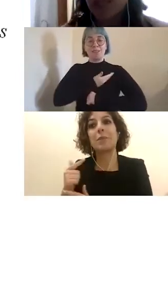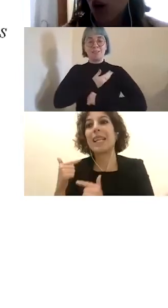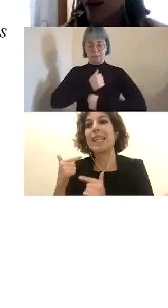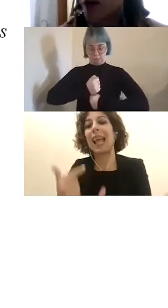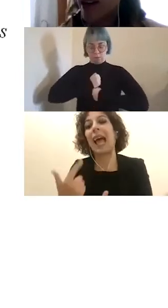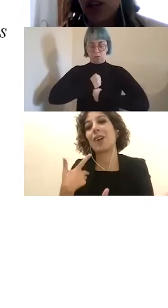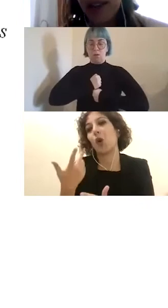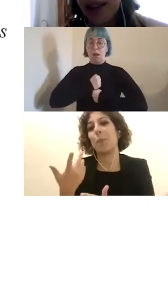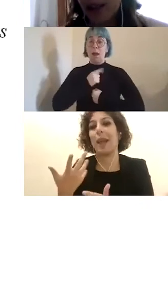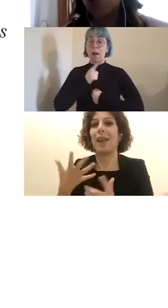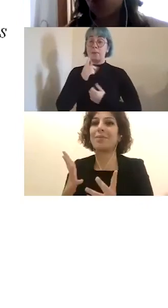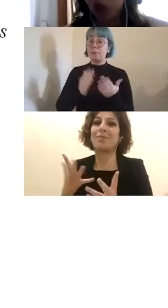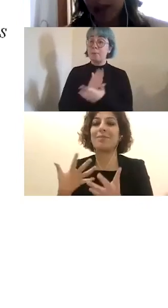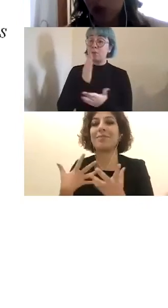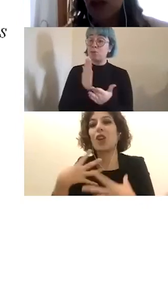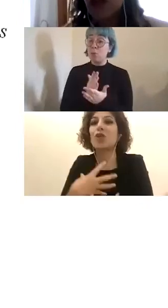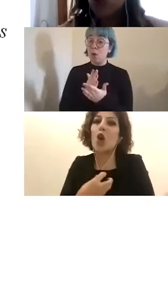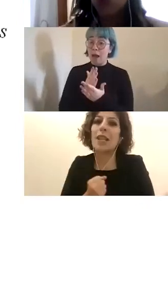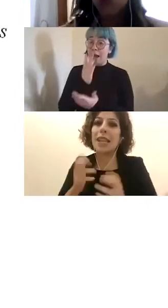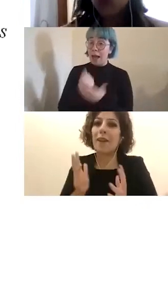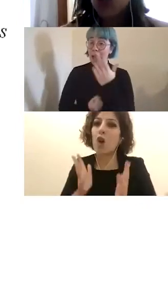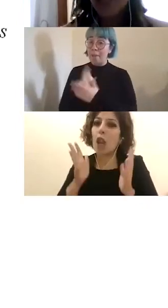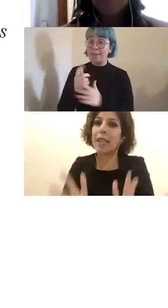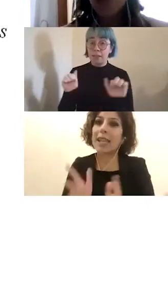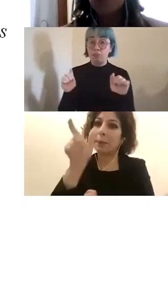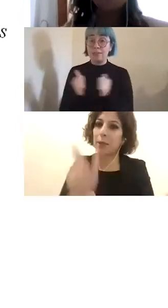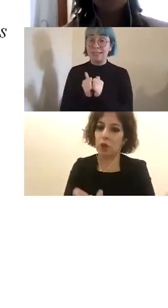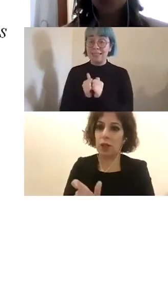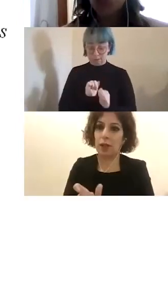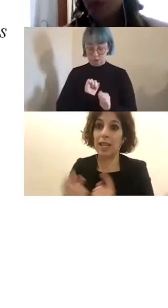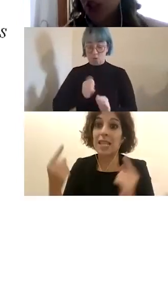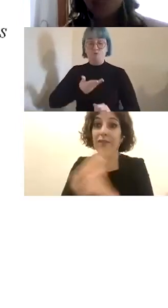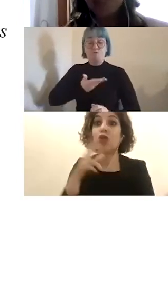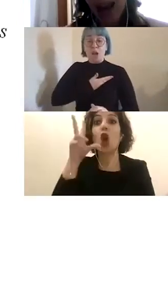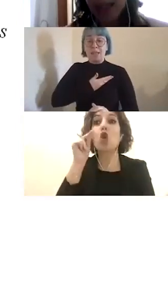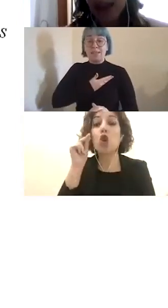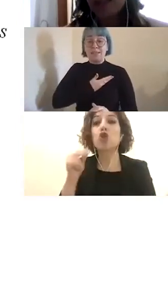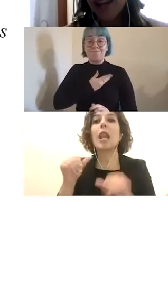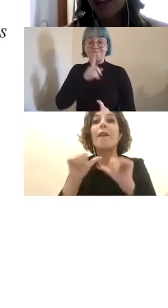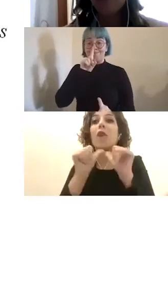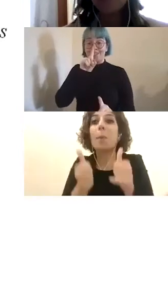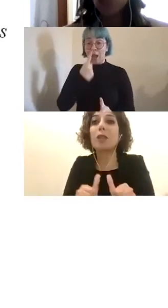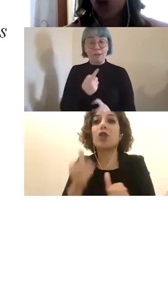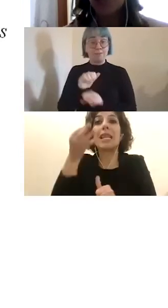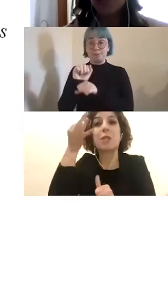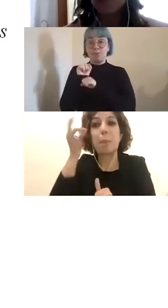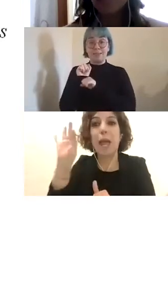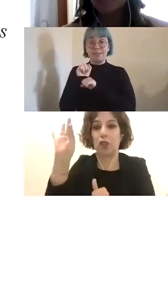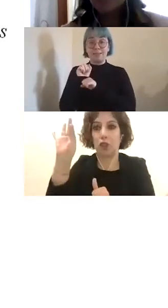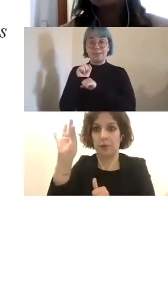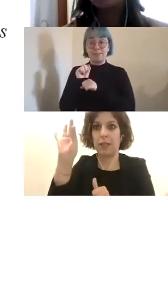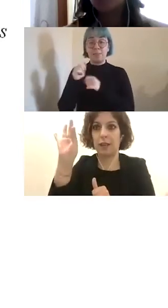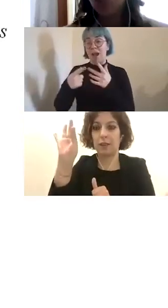to guarantee them, these rights cannot be protected by